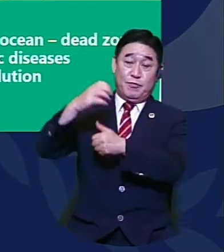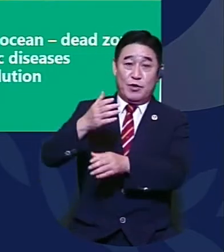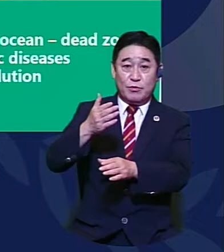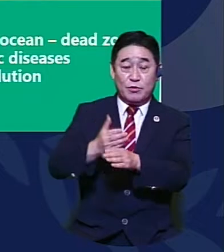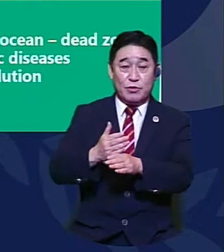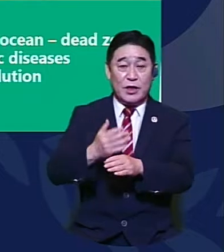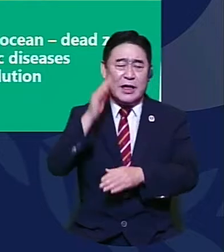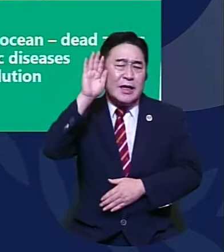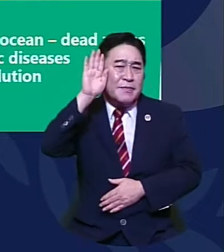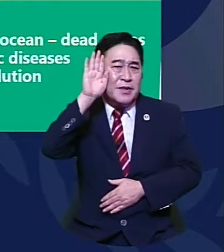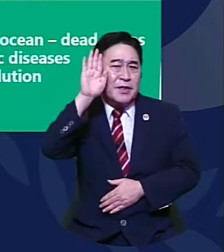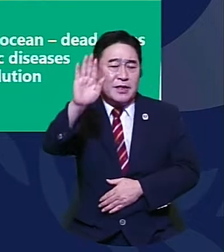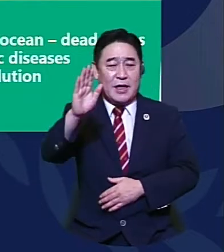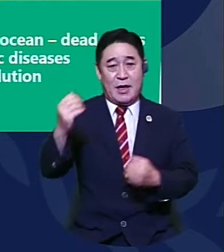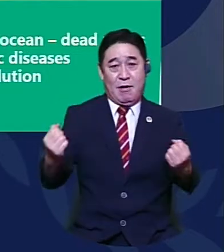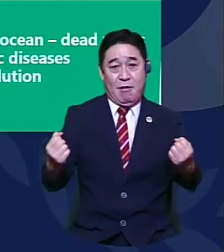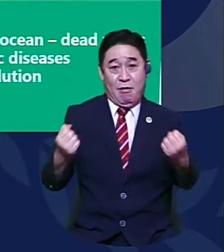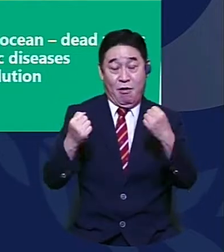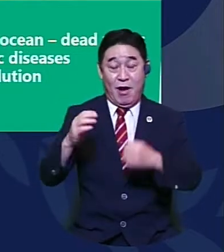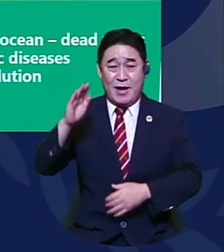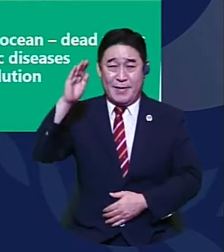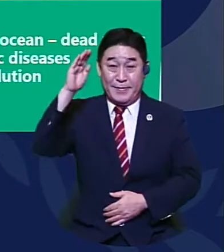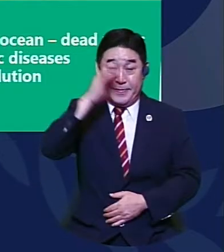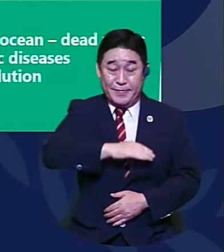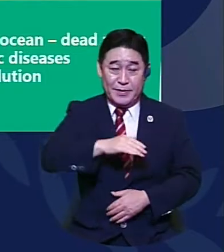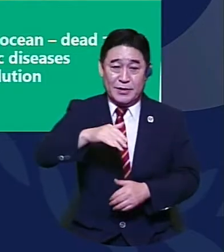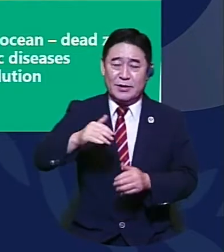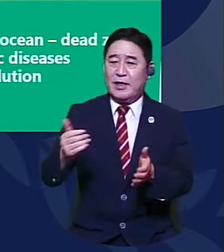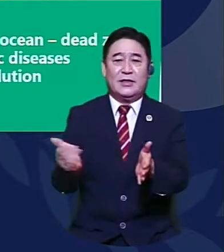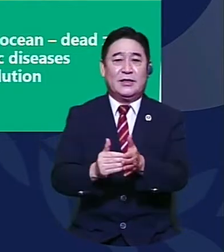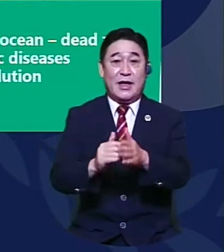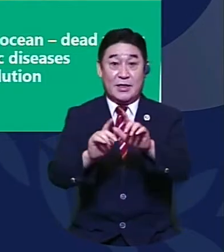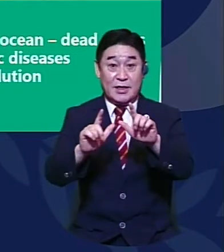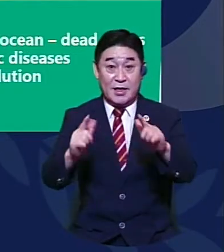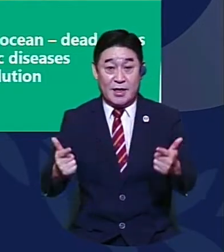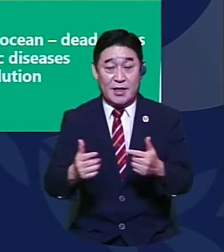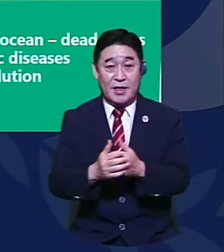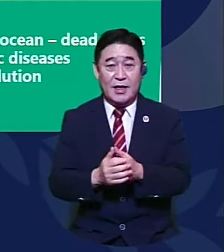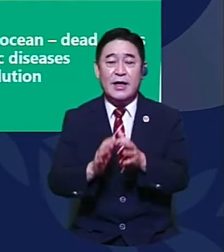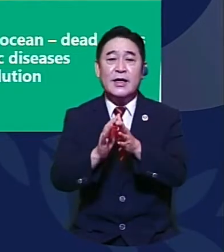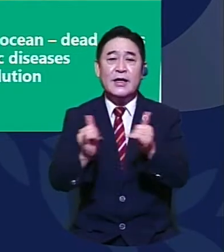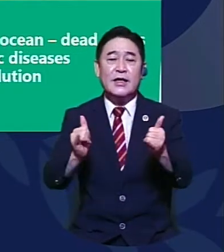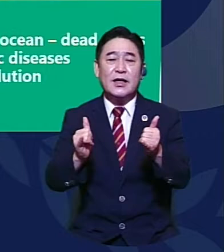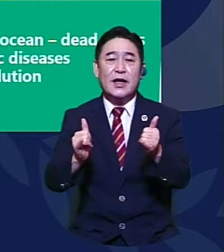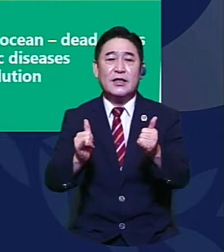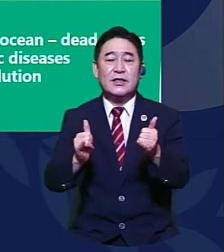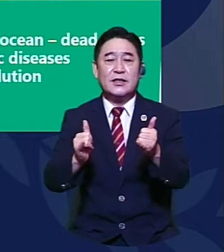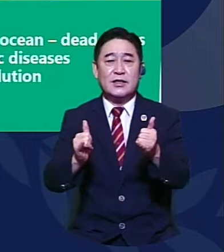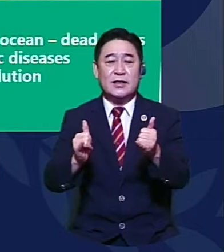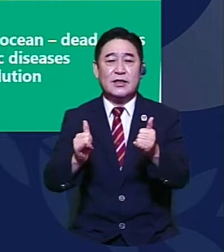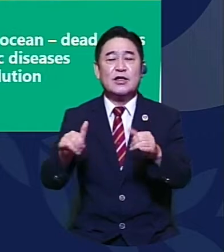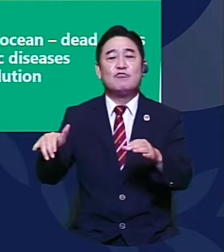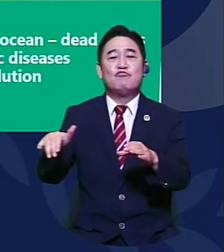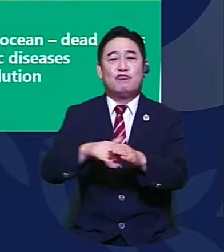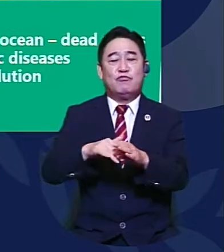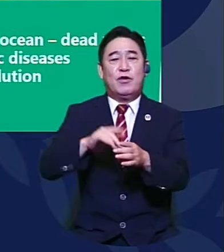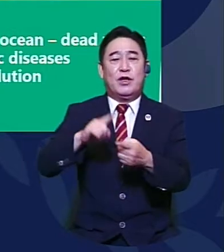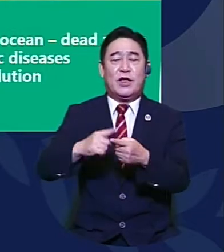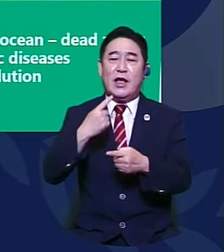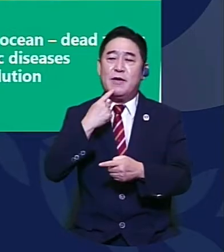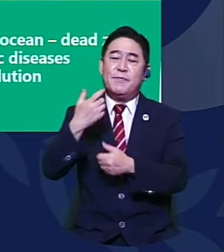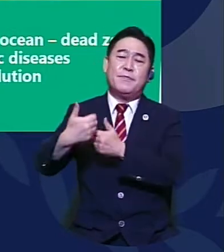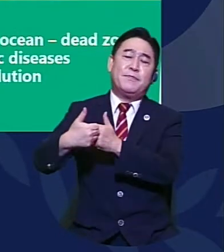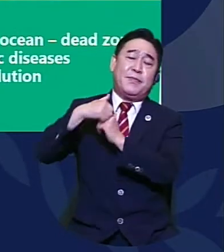health, if you like. It really is an issue of human civilization. are we able to survive as a